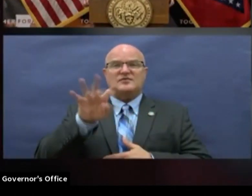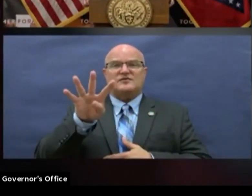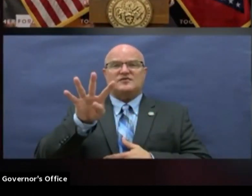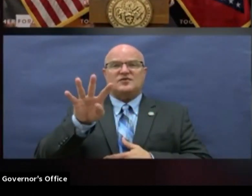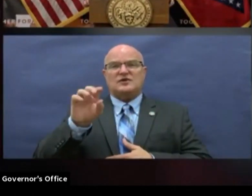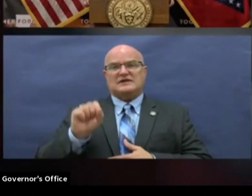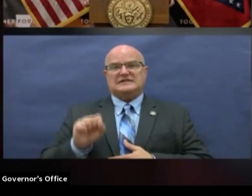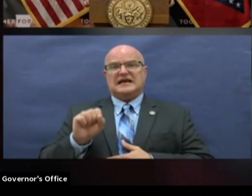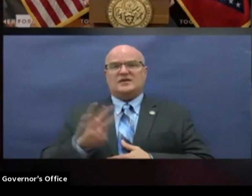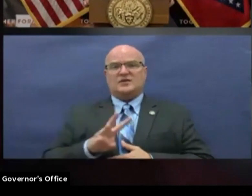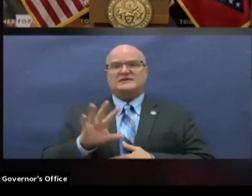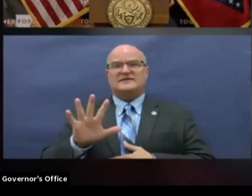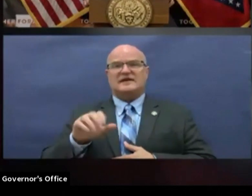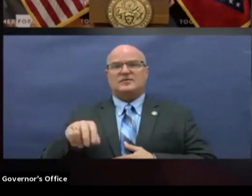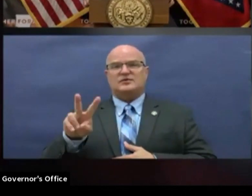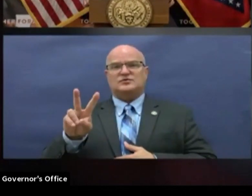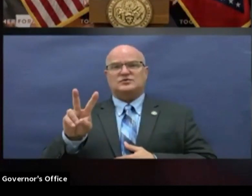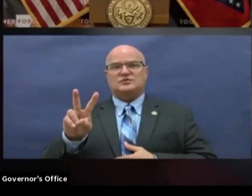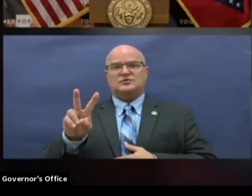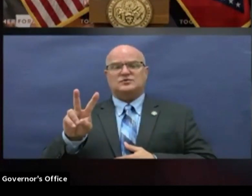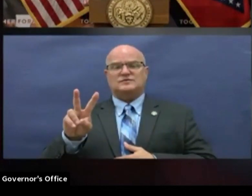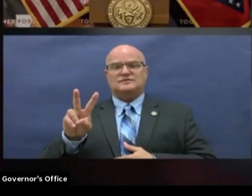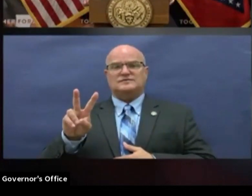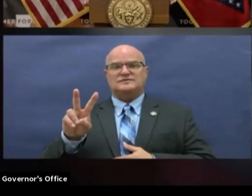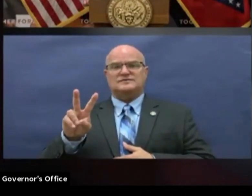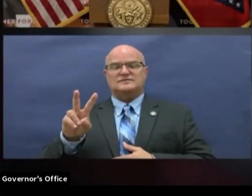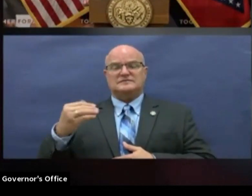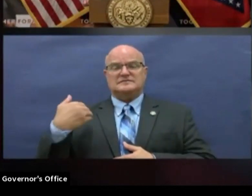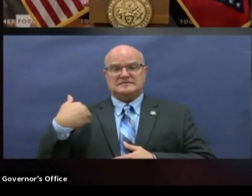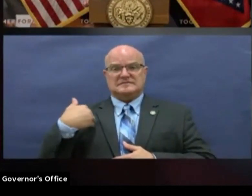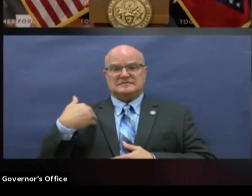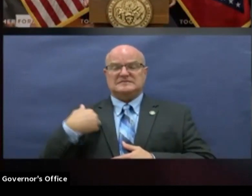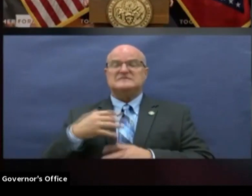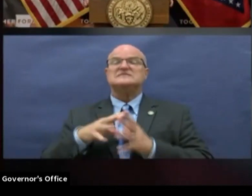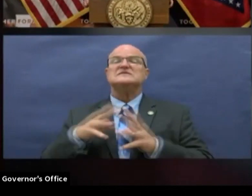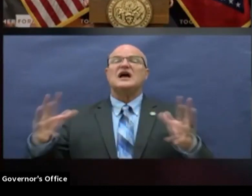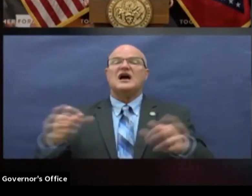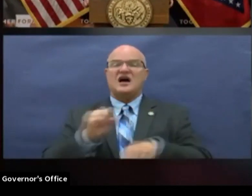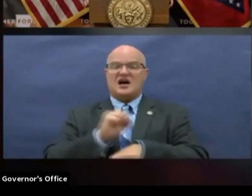and Southwest at 5.2. Again, a reminder we have work to